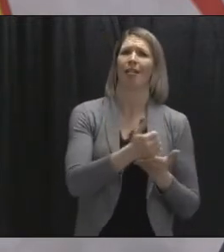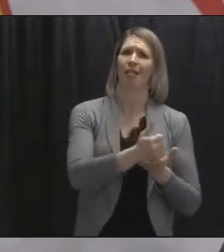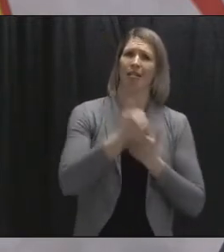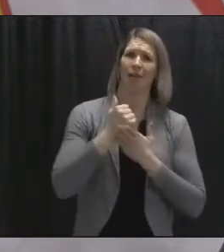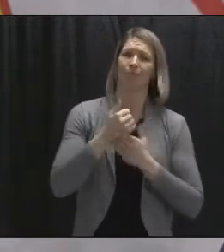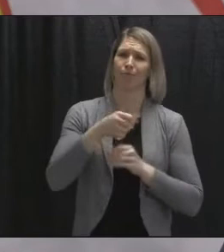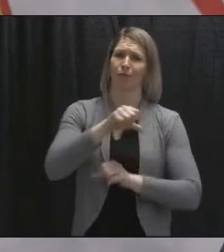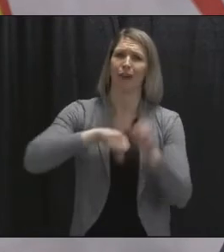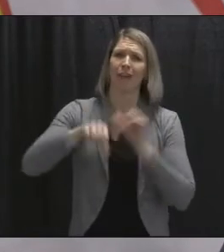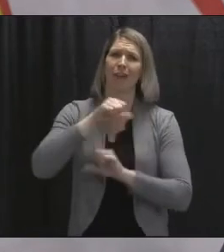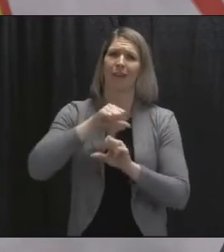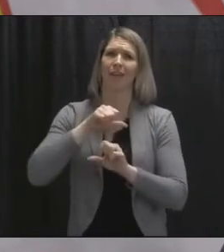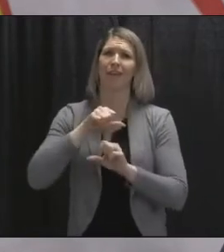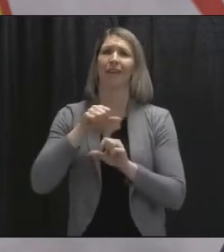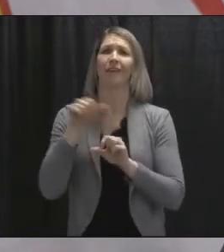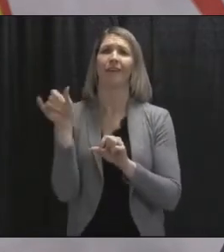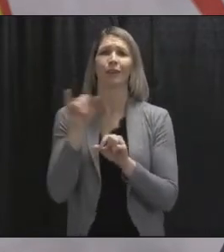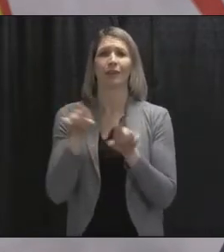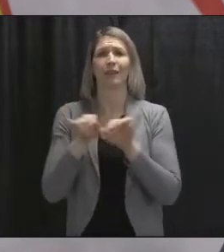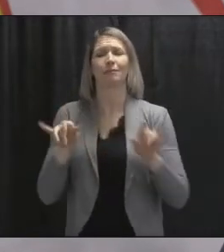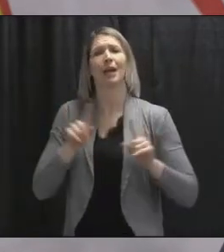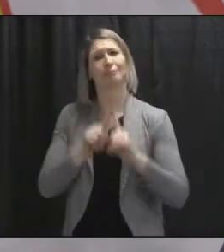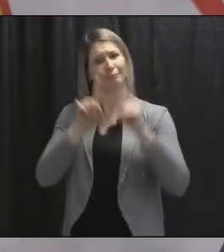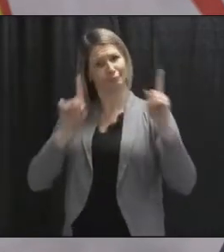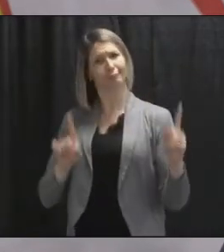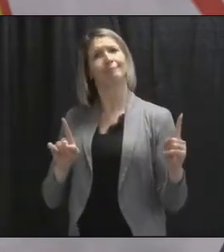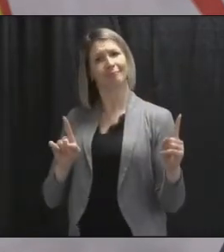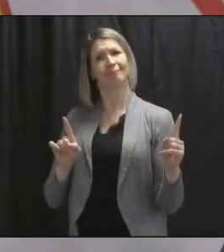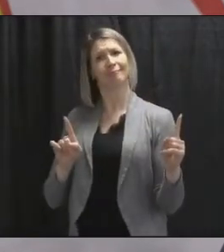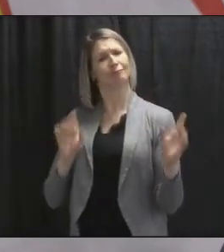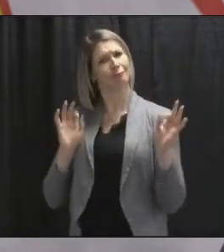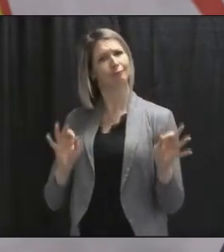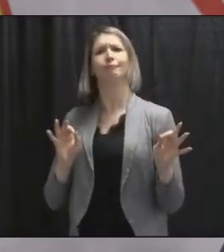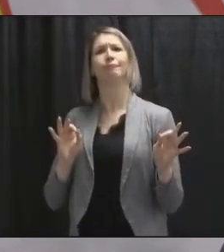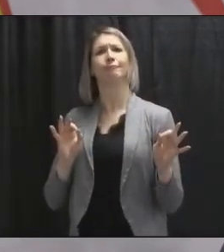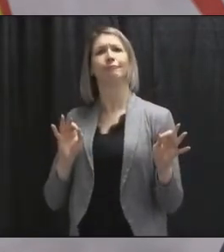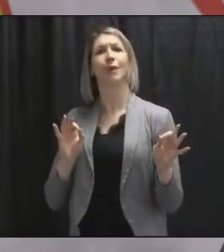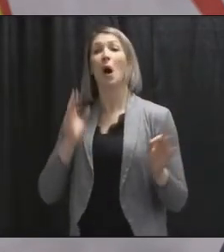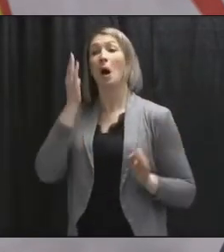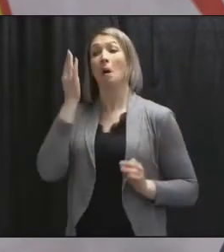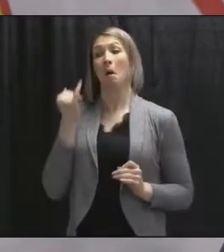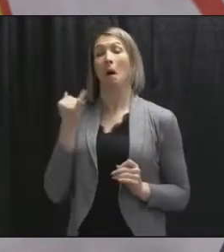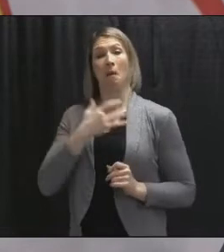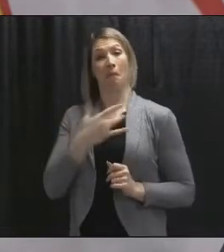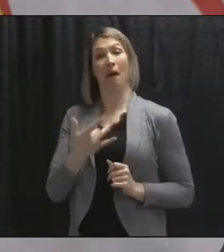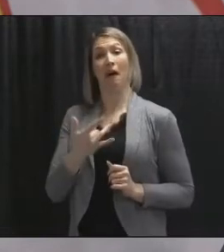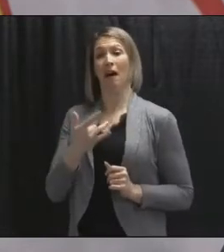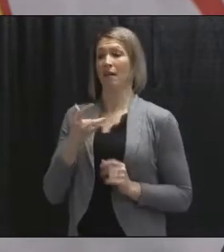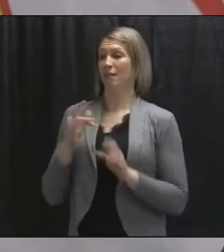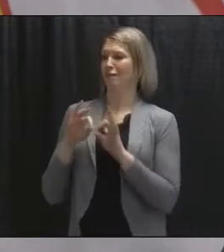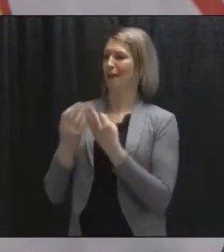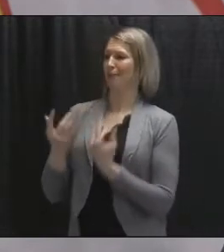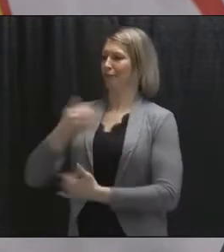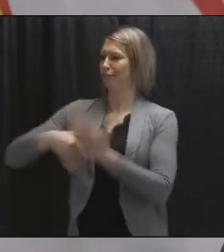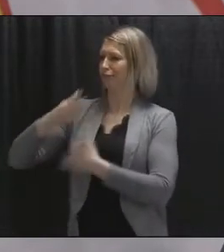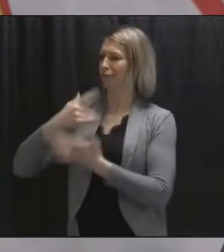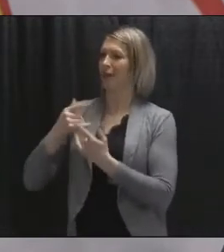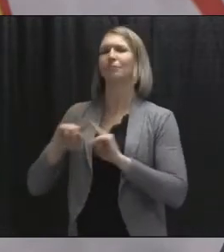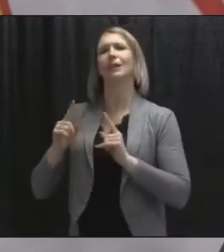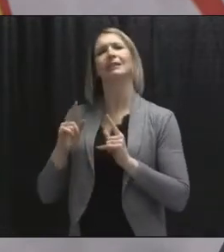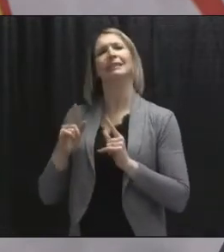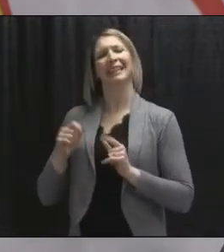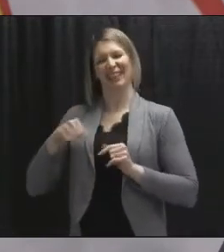you once again for practicing safe physical distancing that would otherwise be a weekend that would be filled gathering with families and